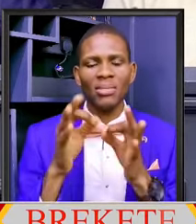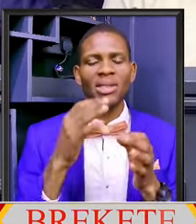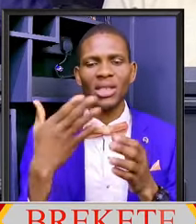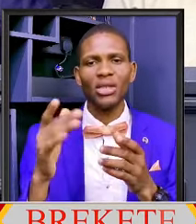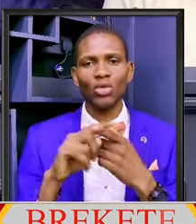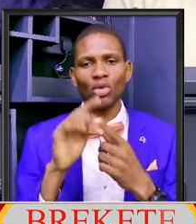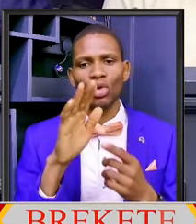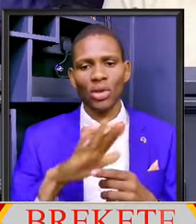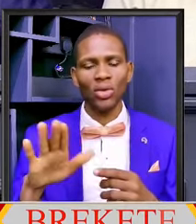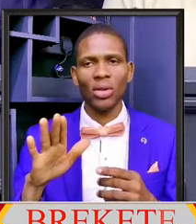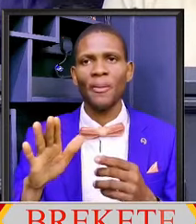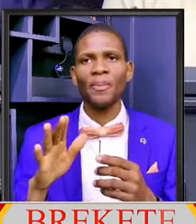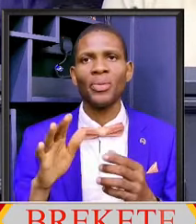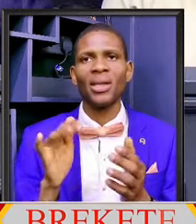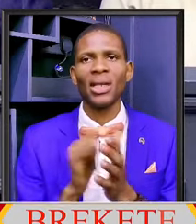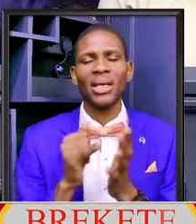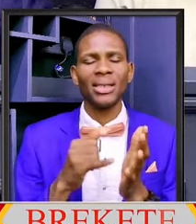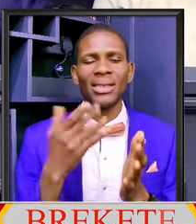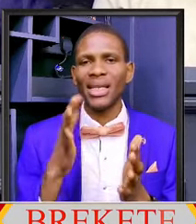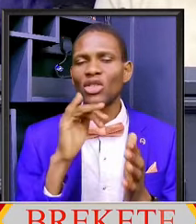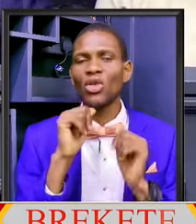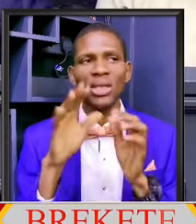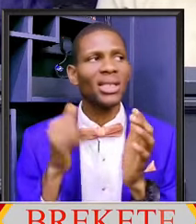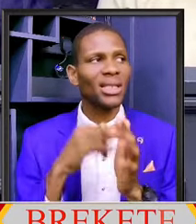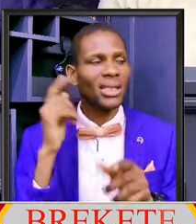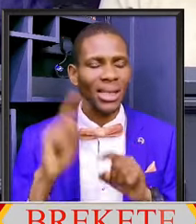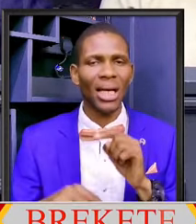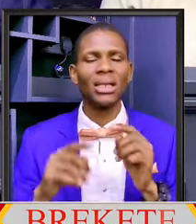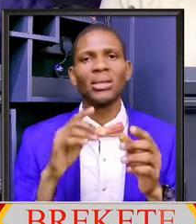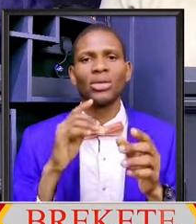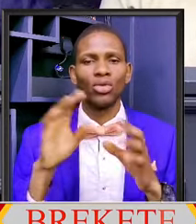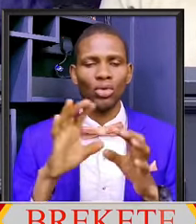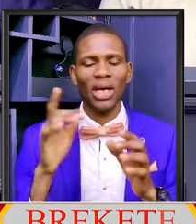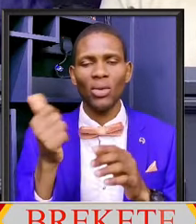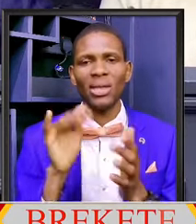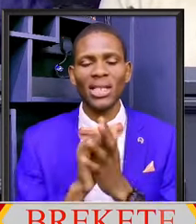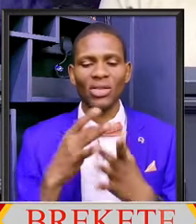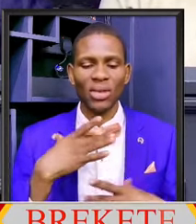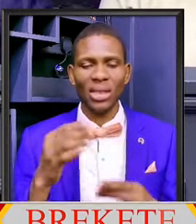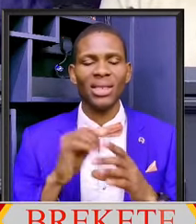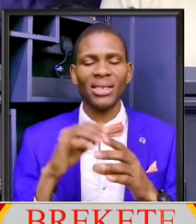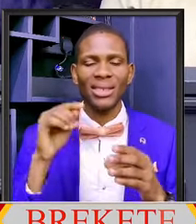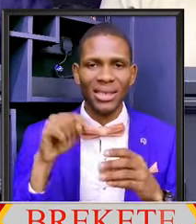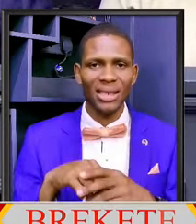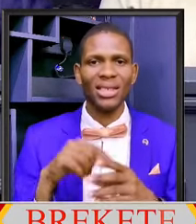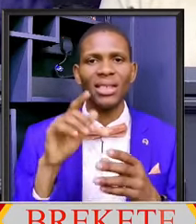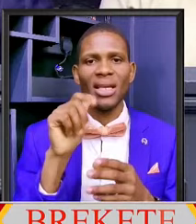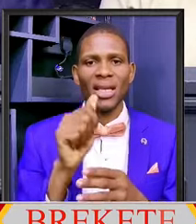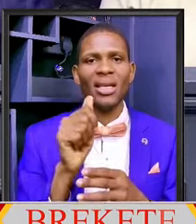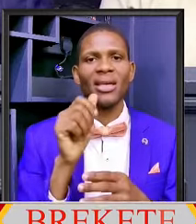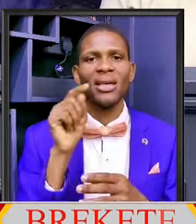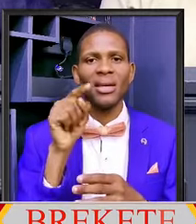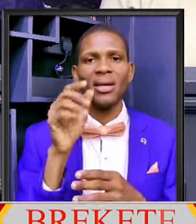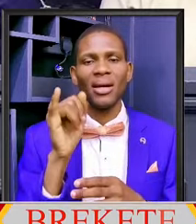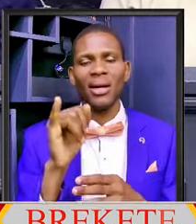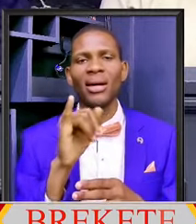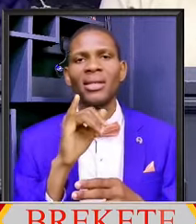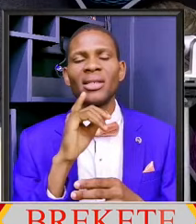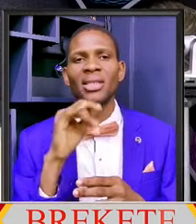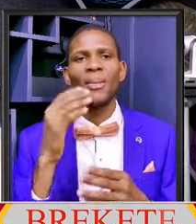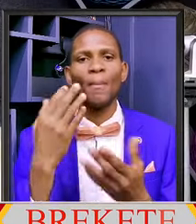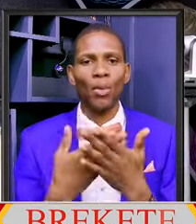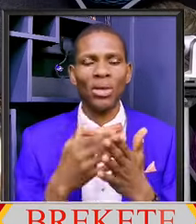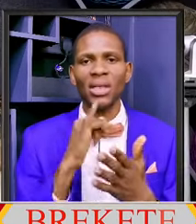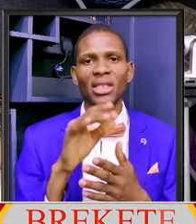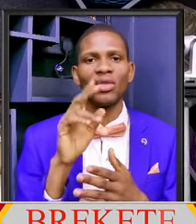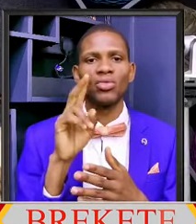not get waiting in no fit do. Anybody who is interested for this AI training, the fee na 25,000 naira only. And how